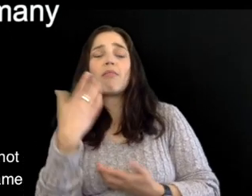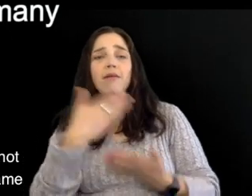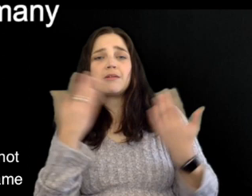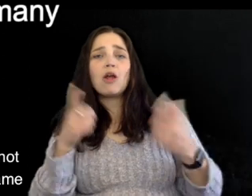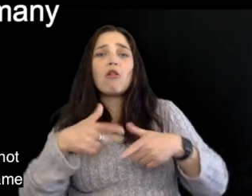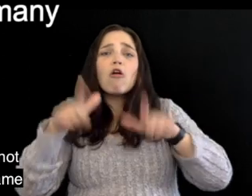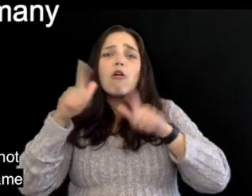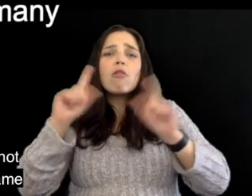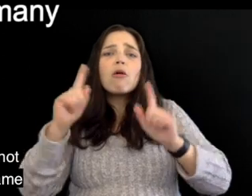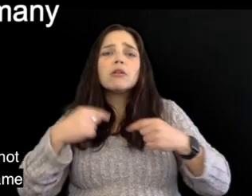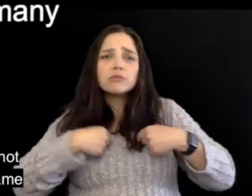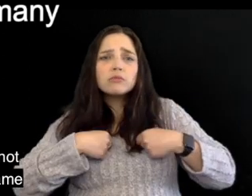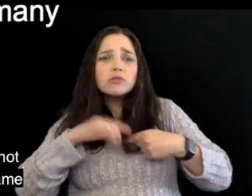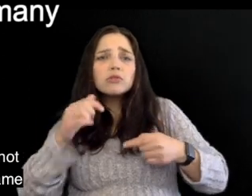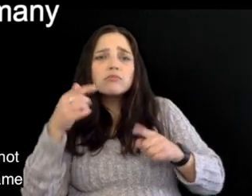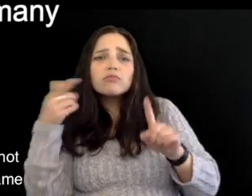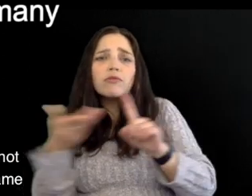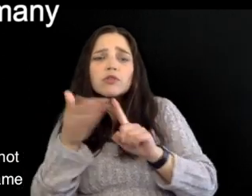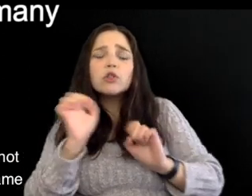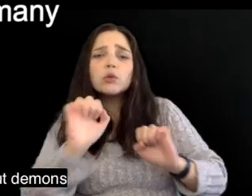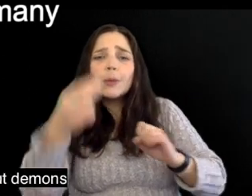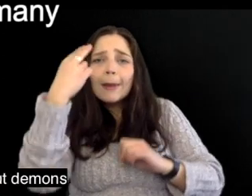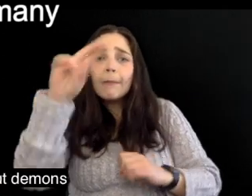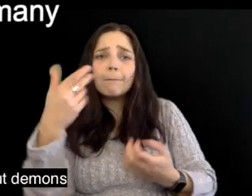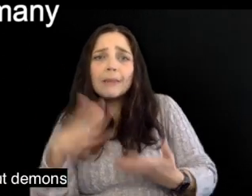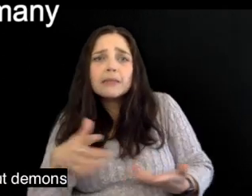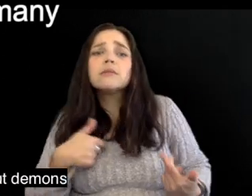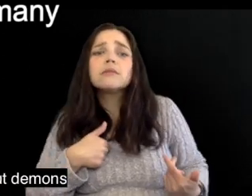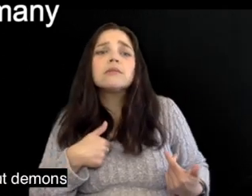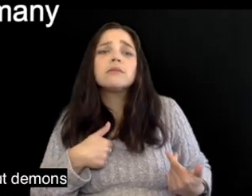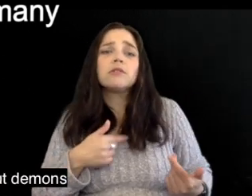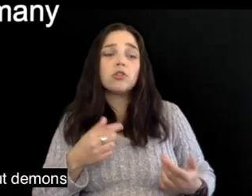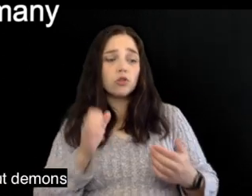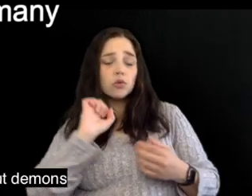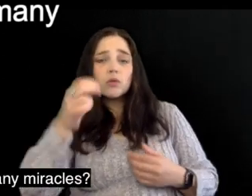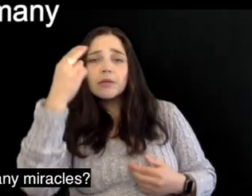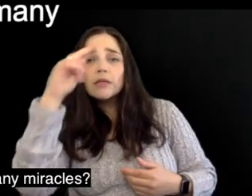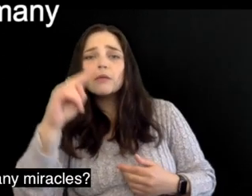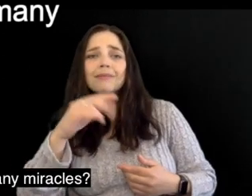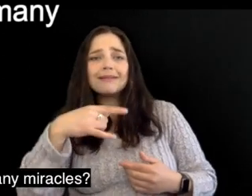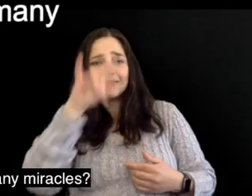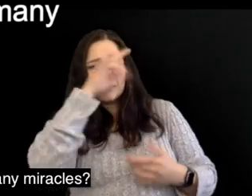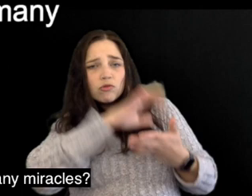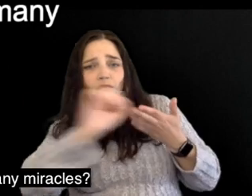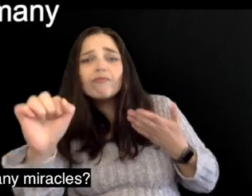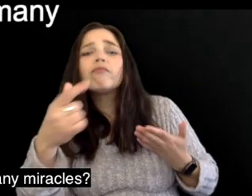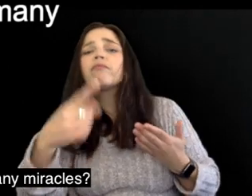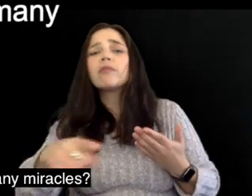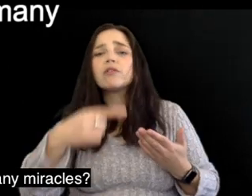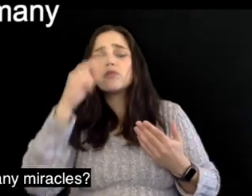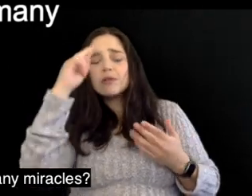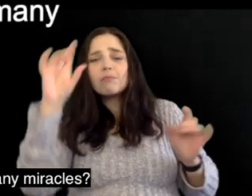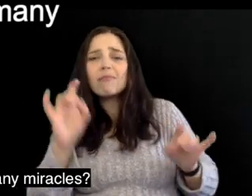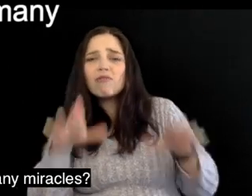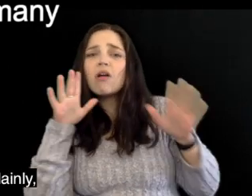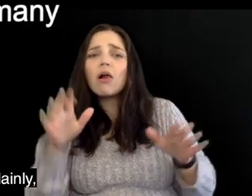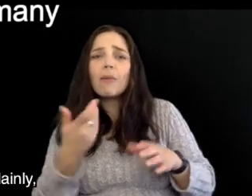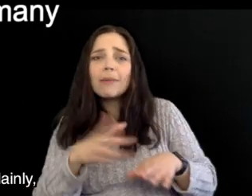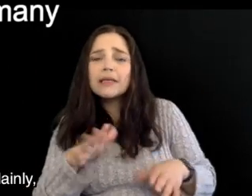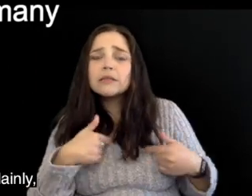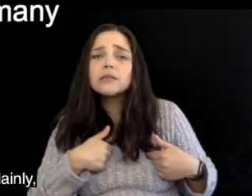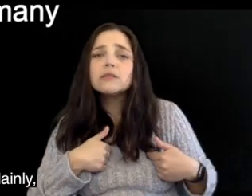that day, 'Lord, Lord, did we not prophesy in your name, and in your name drive out demons, and in your name perform many